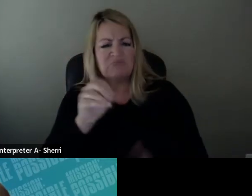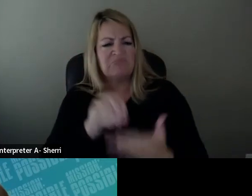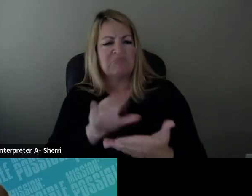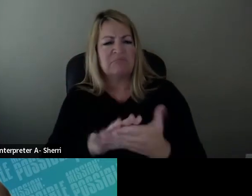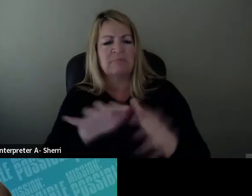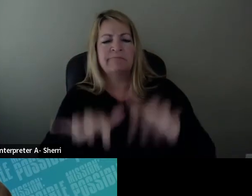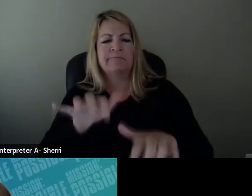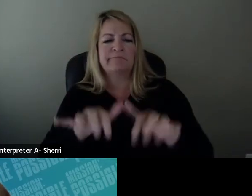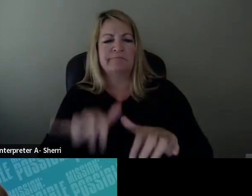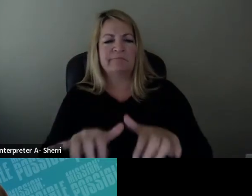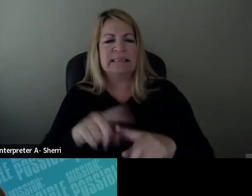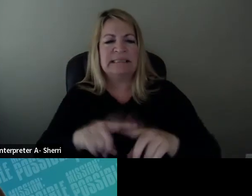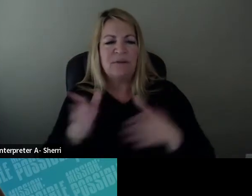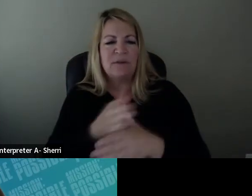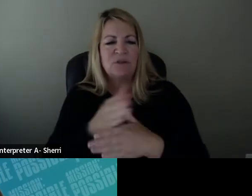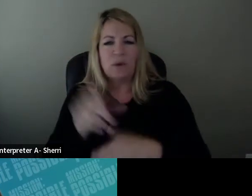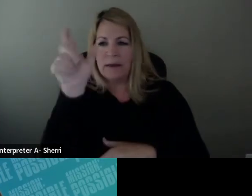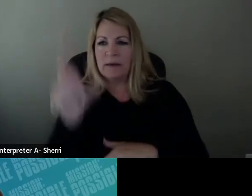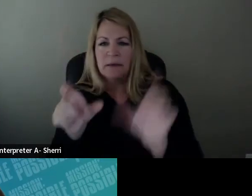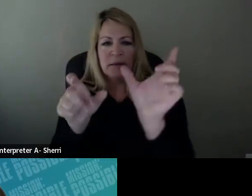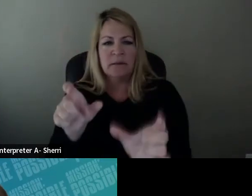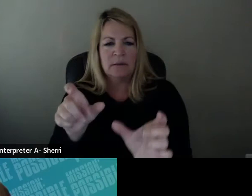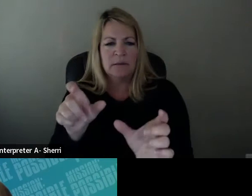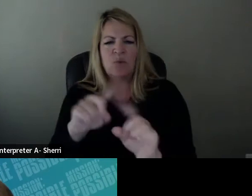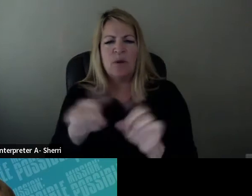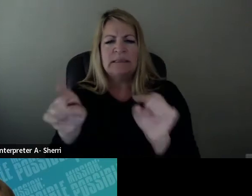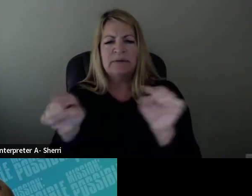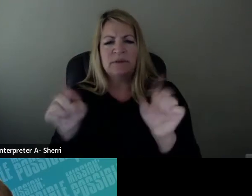Like, what's the difference between the 2?